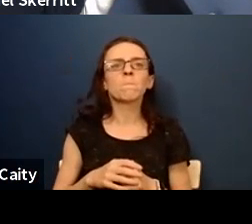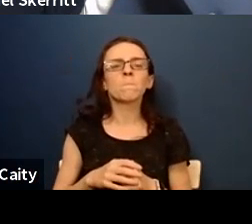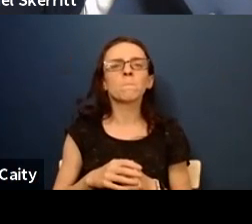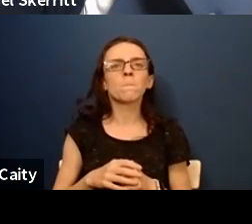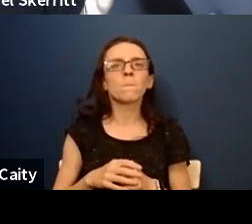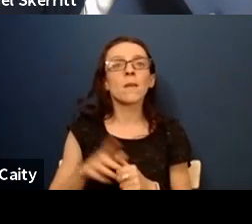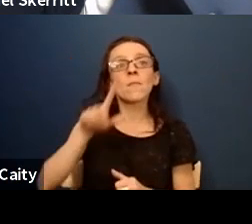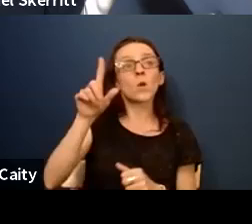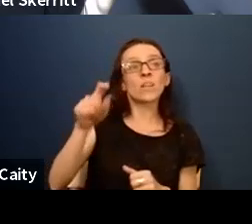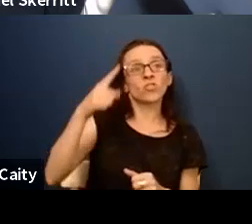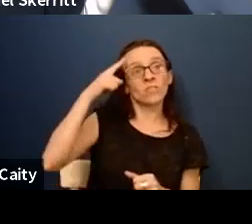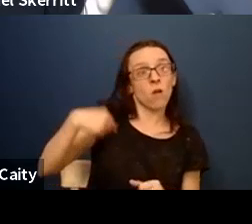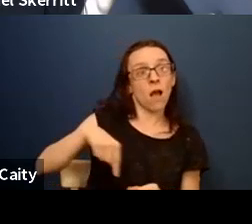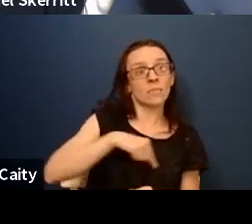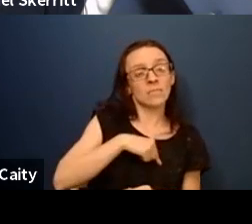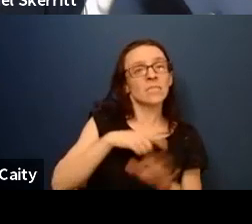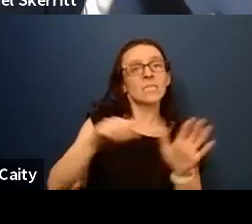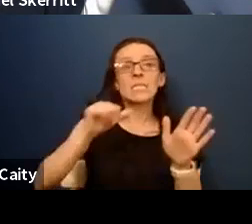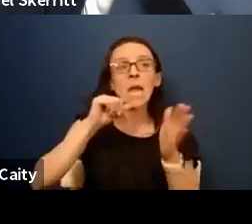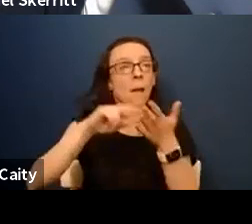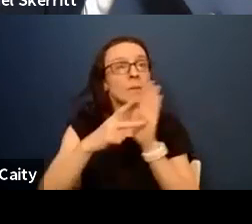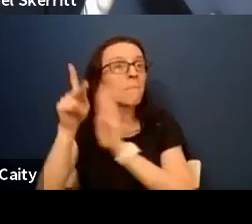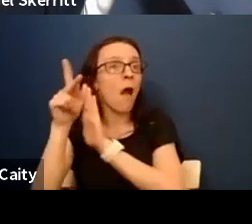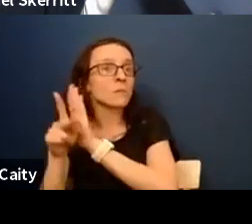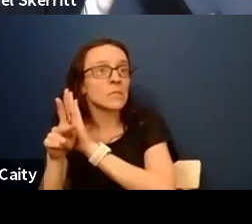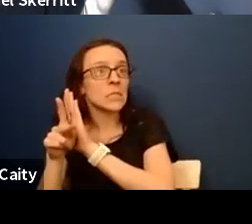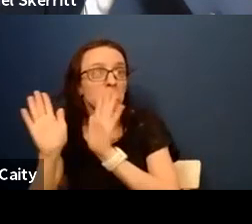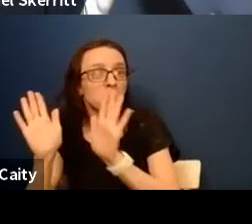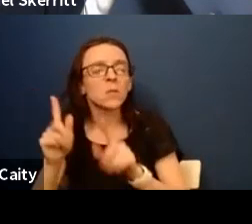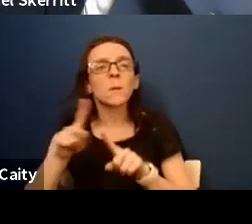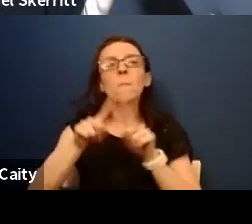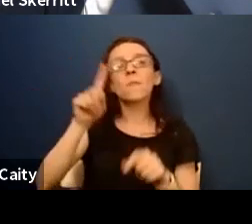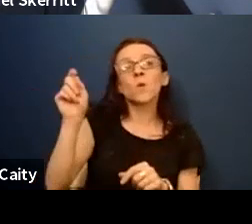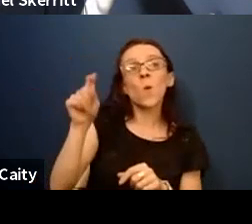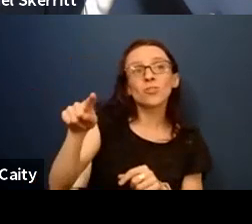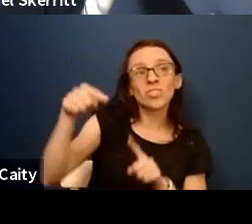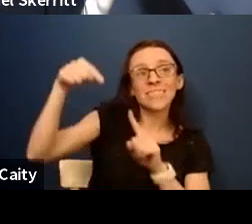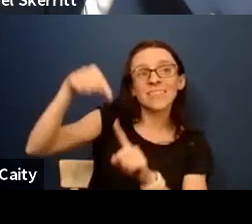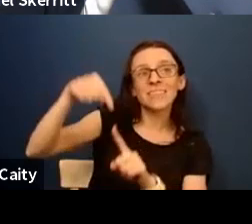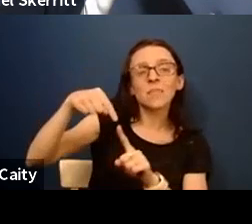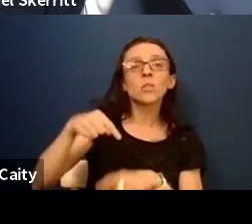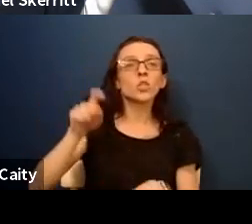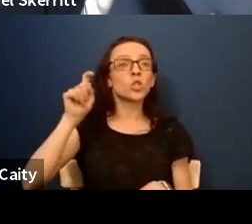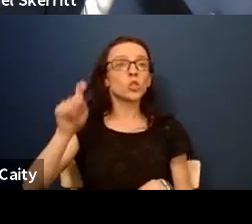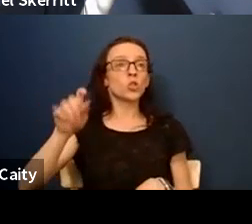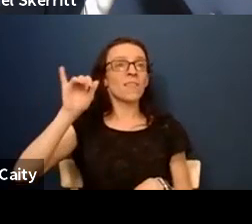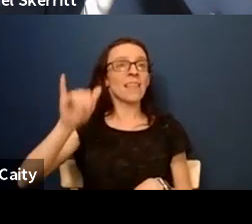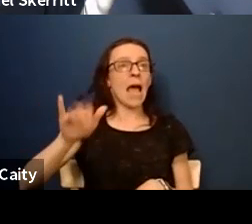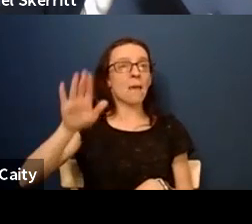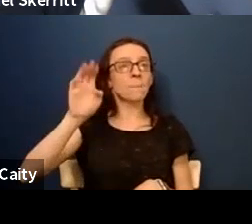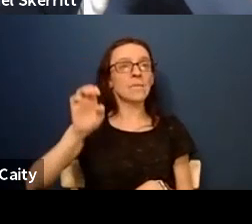the question, not whether this should be the policy. The question is whether this should be one of the